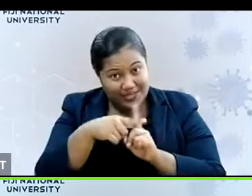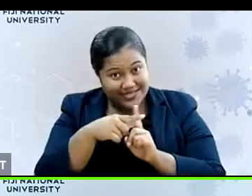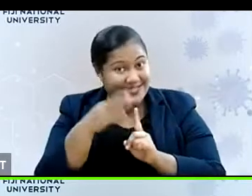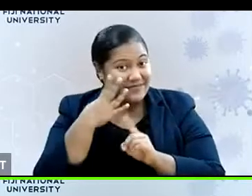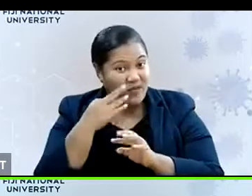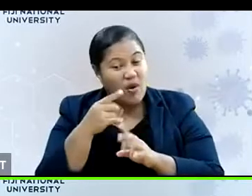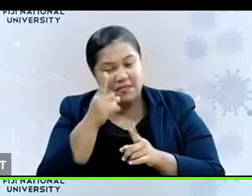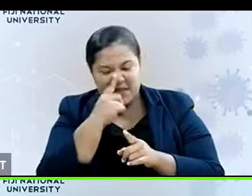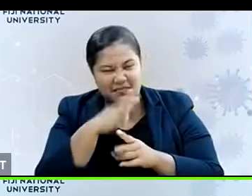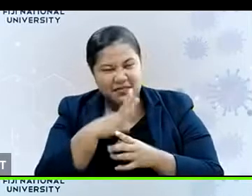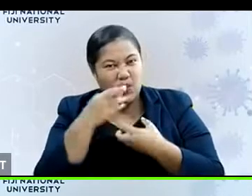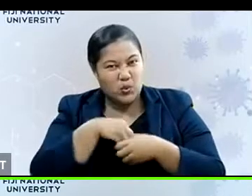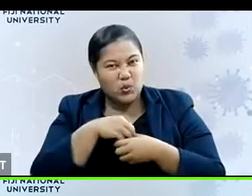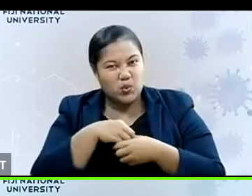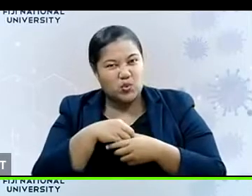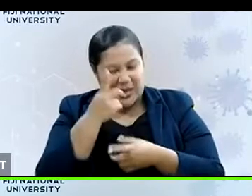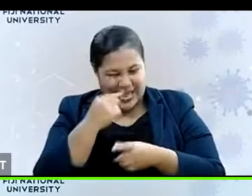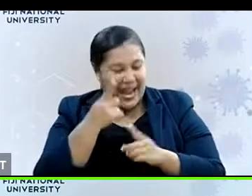So these are some of